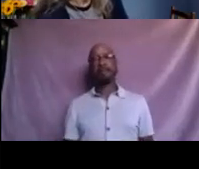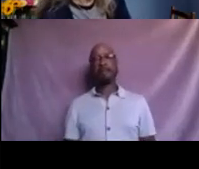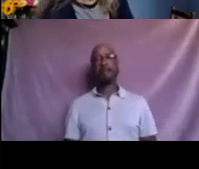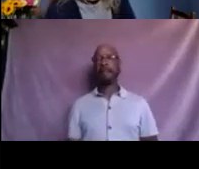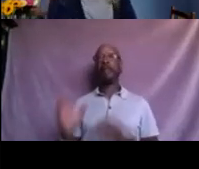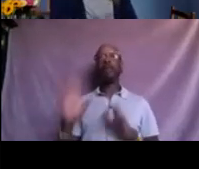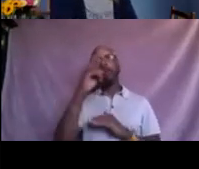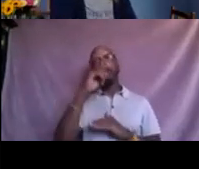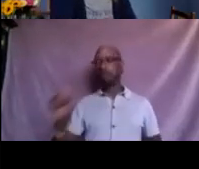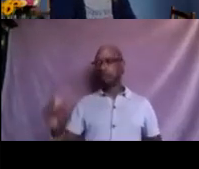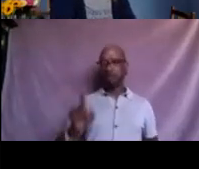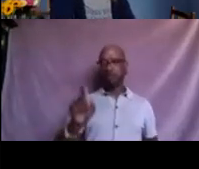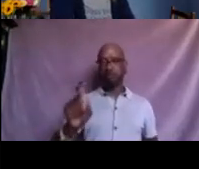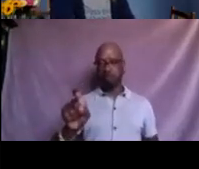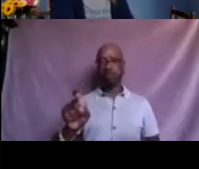tab.